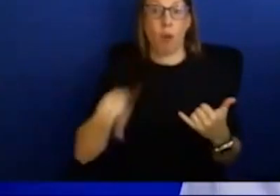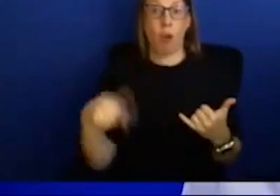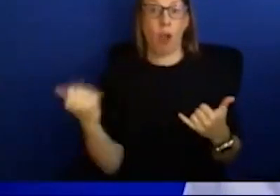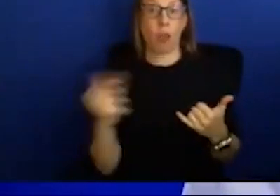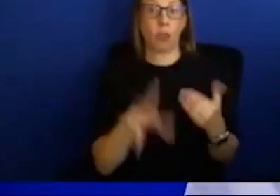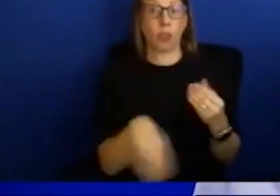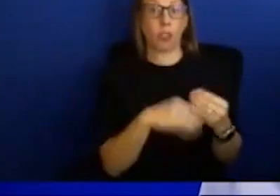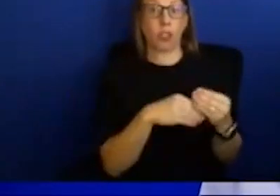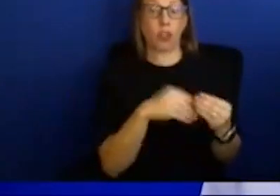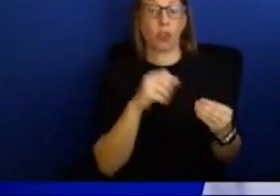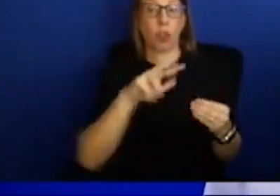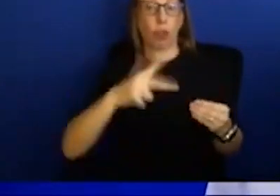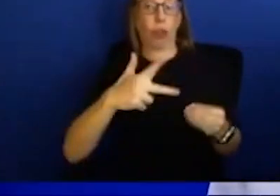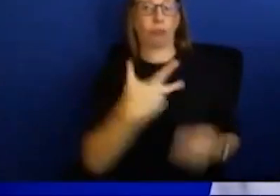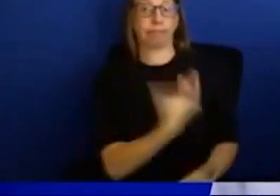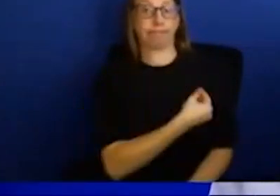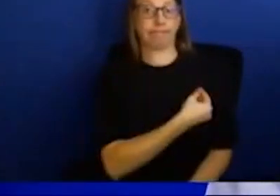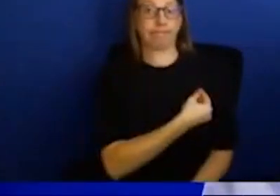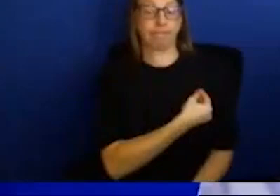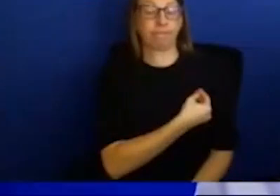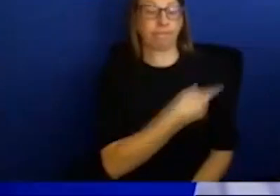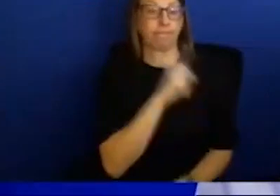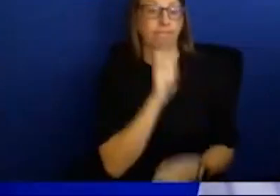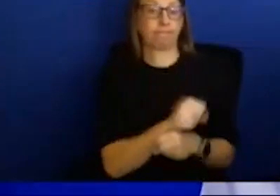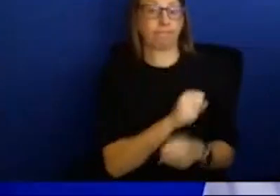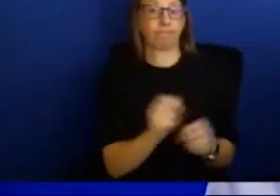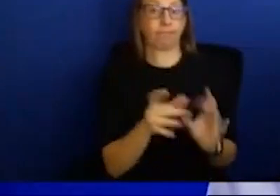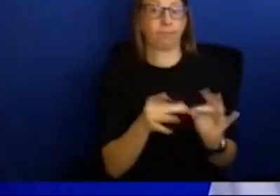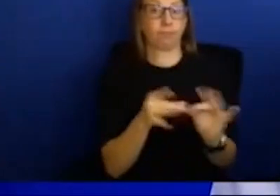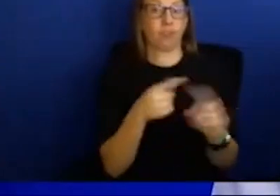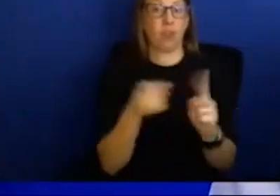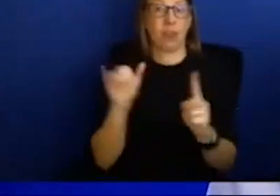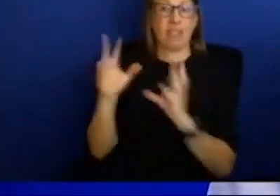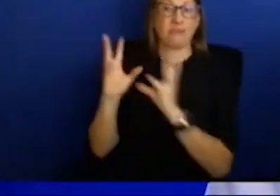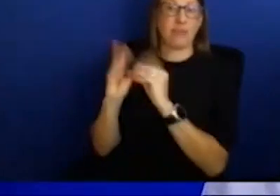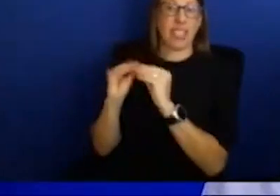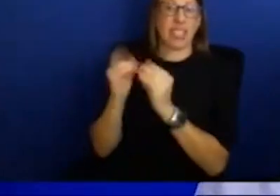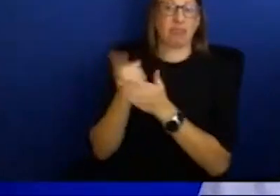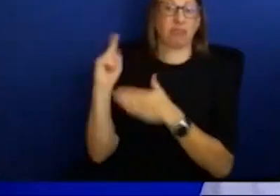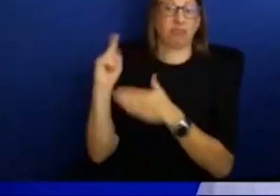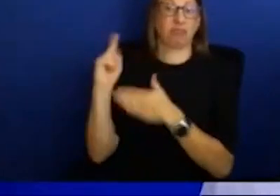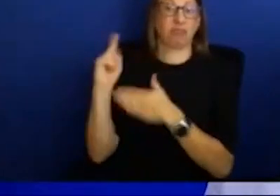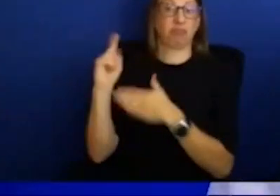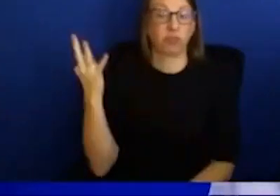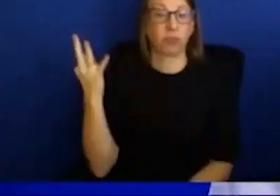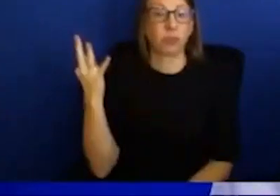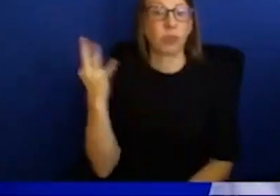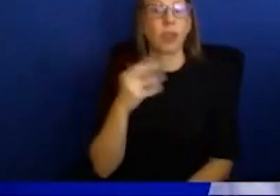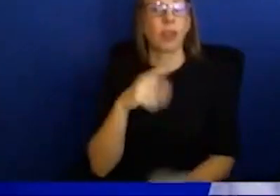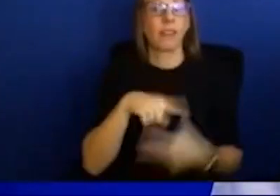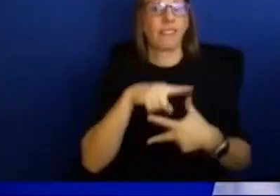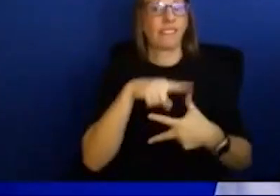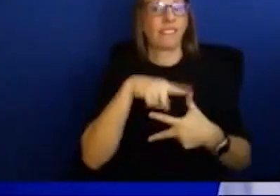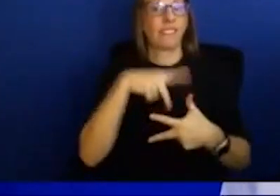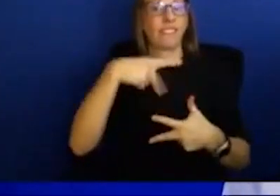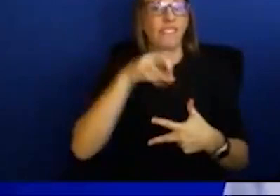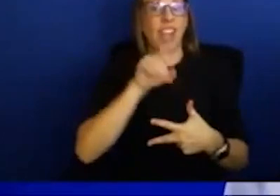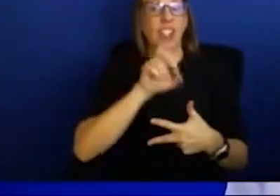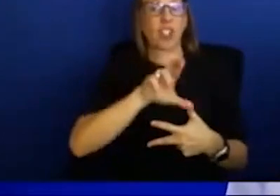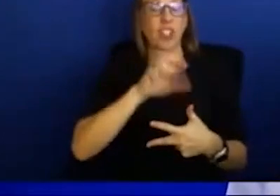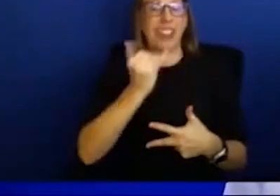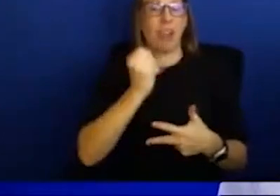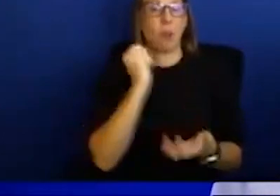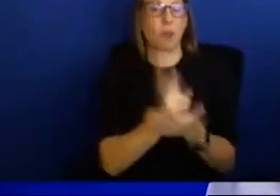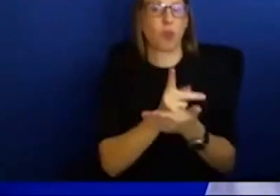booster dosing, really all that was said from that meeting last Friday was that Pfizer was now approved to go ahead and do